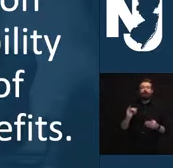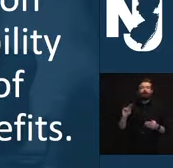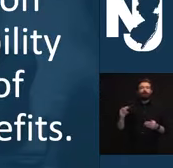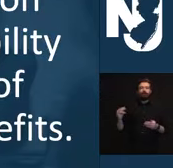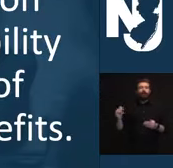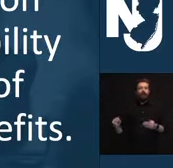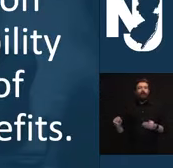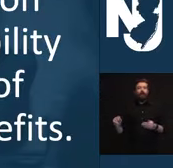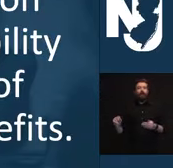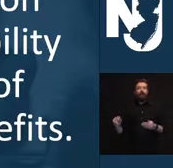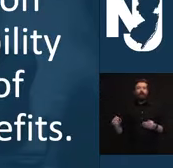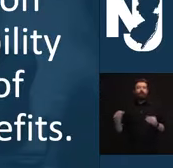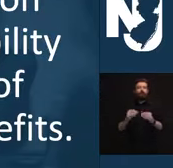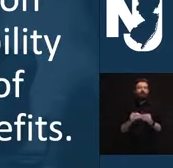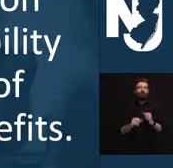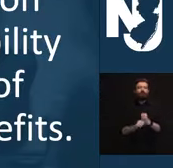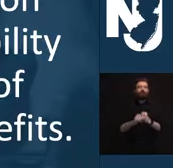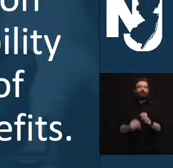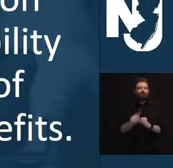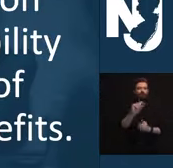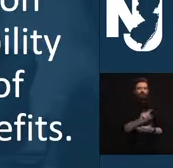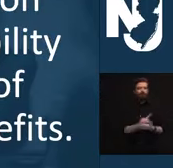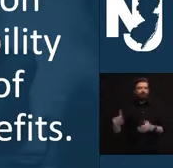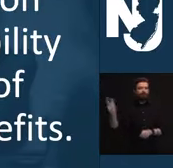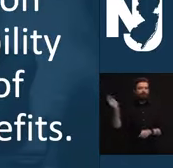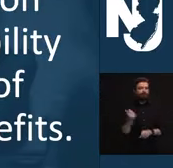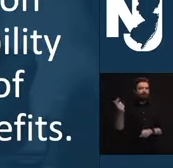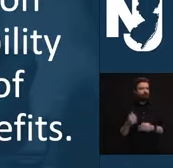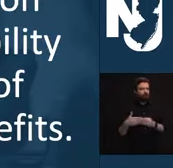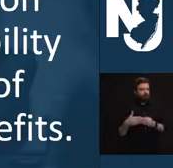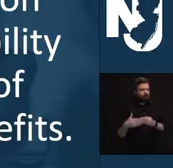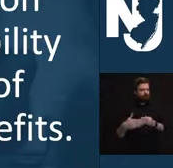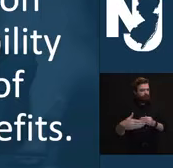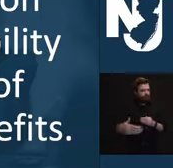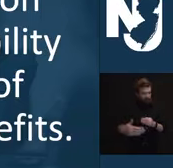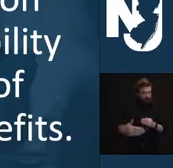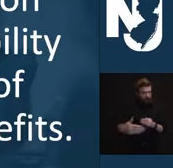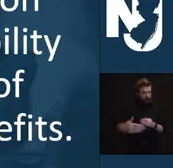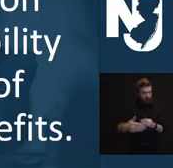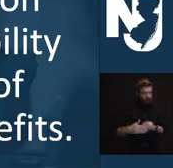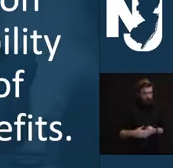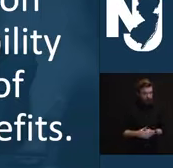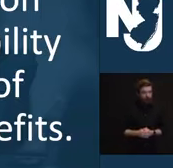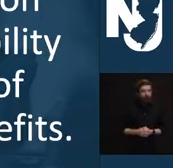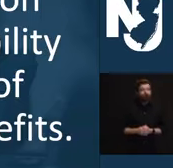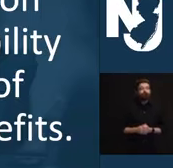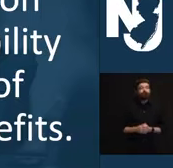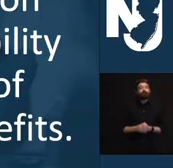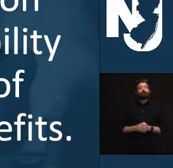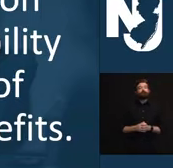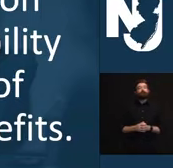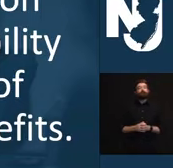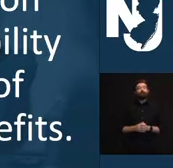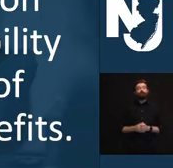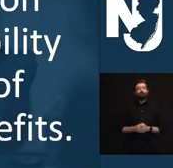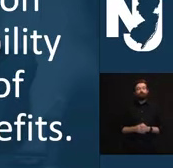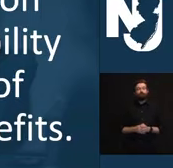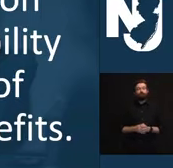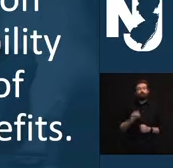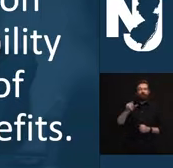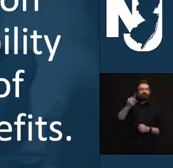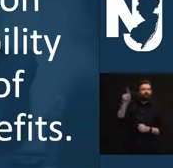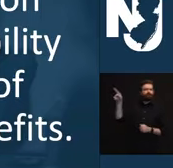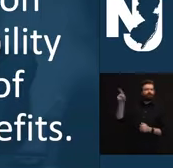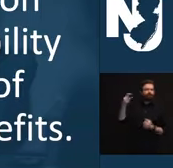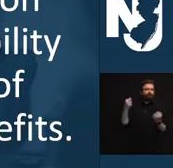bill. They led alongside their mate, Speaker in Legislative District 19, Speaker Craig Coughlin. We hope this